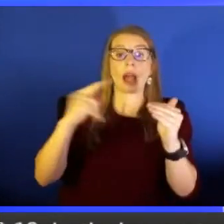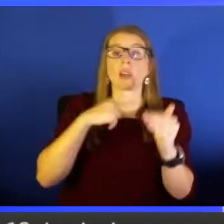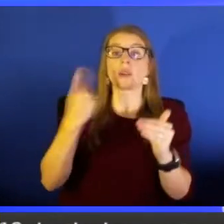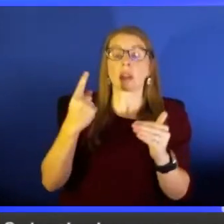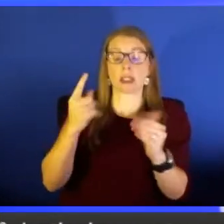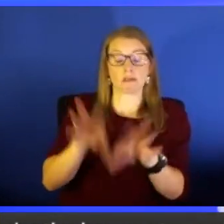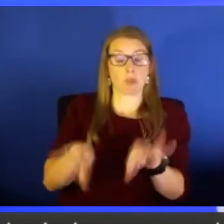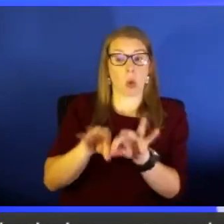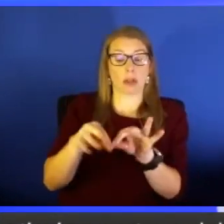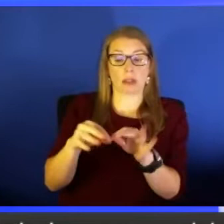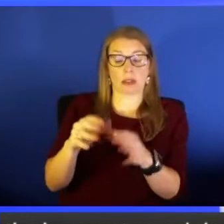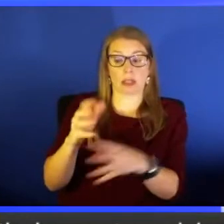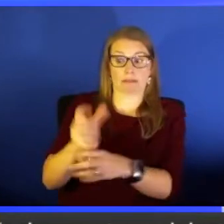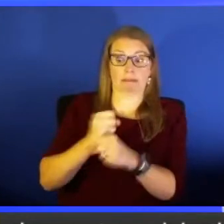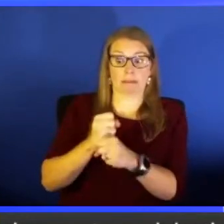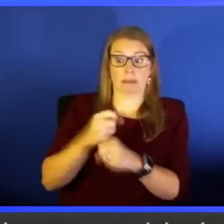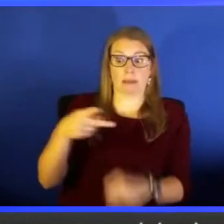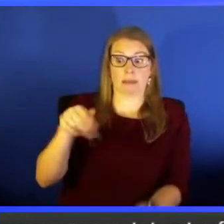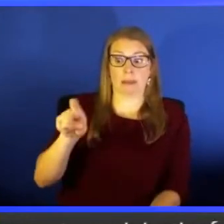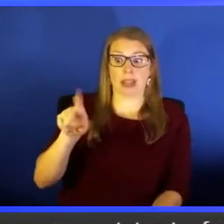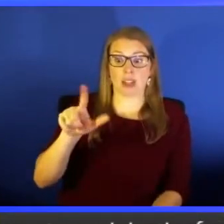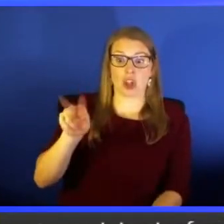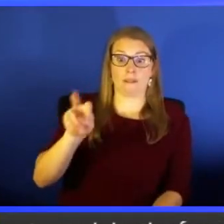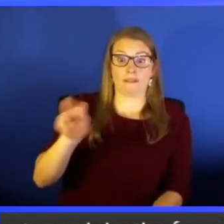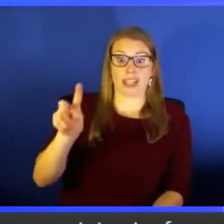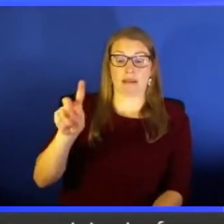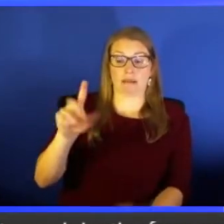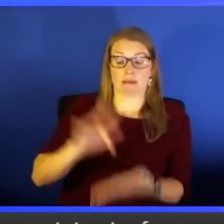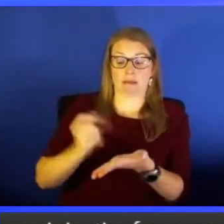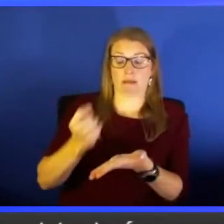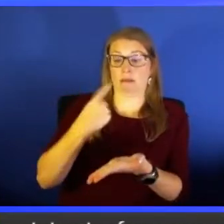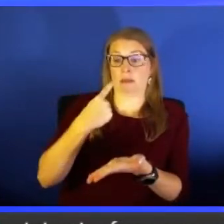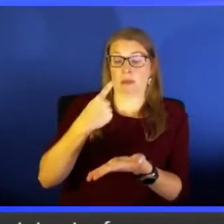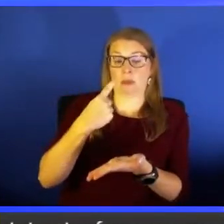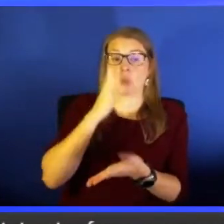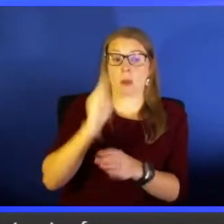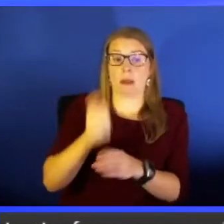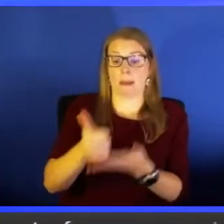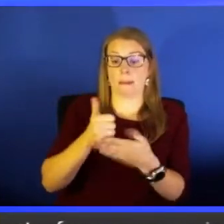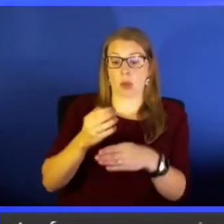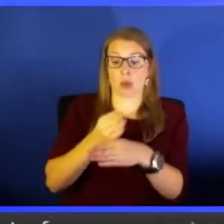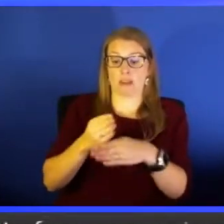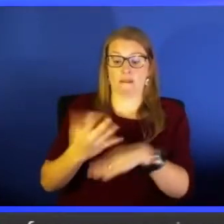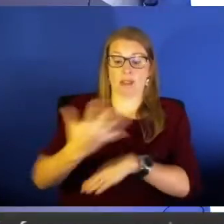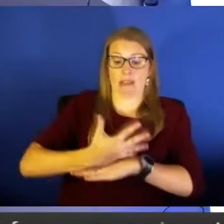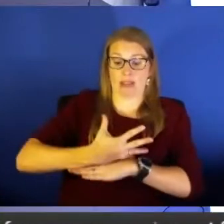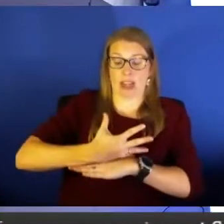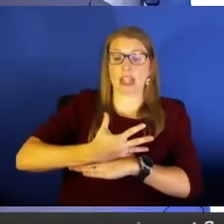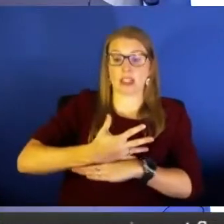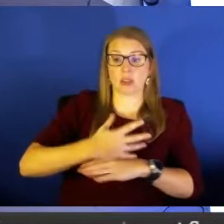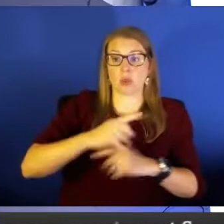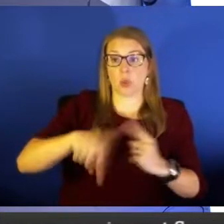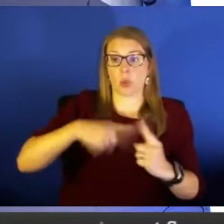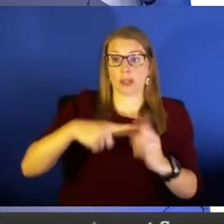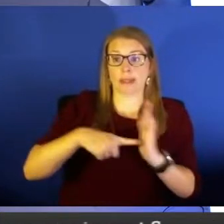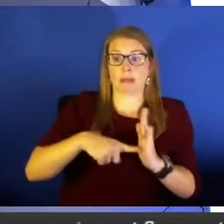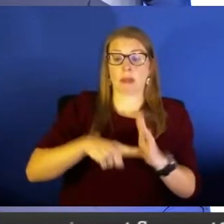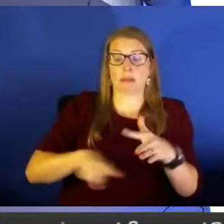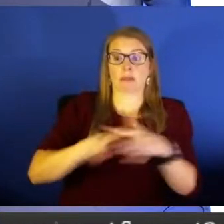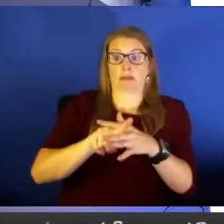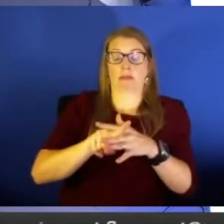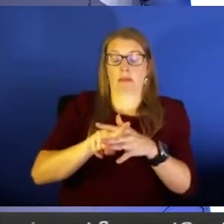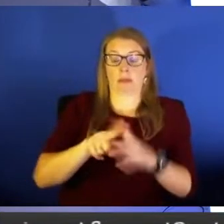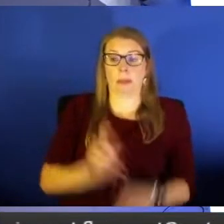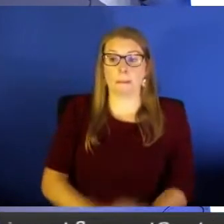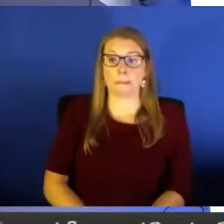Paxlovid, because that is really going to be most beneficial within 5 days of symptom onset. And that's a great point, because I took